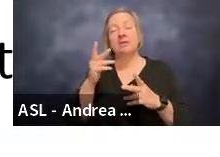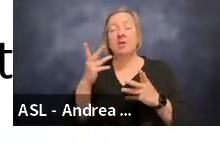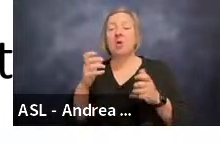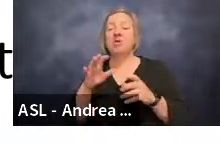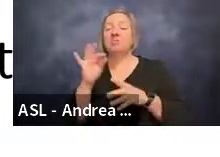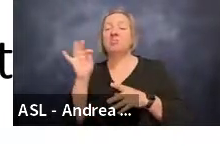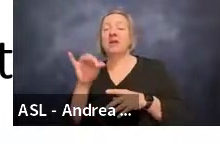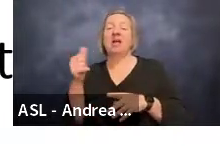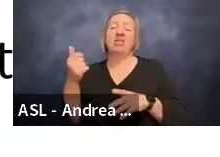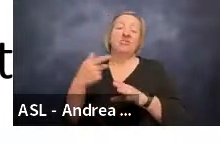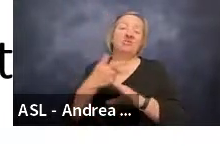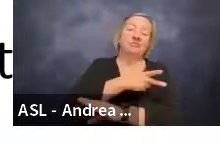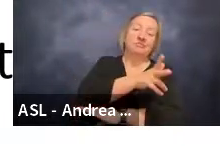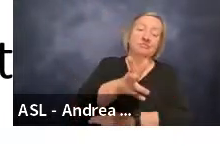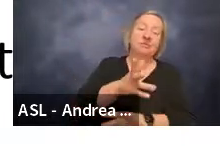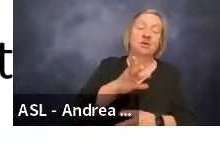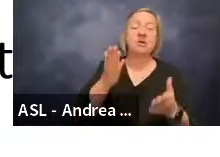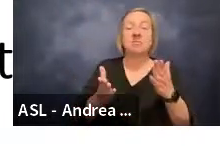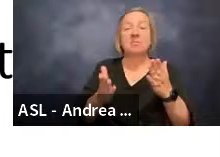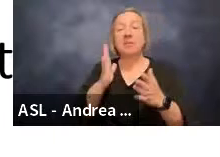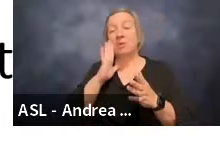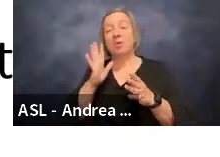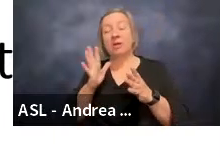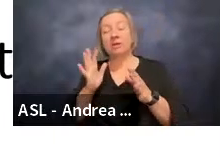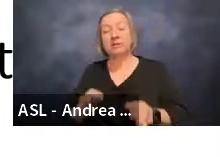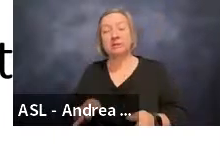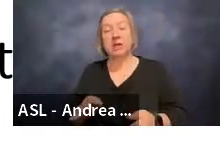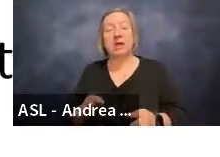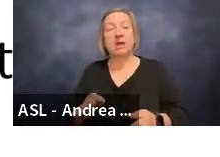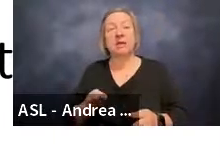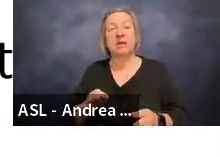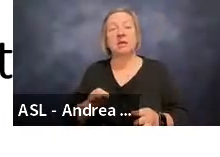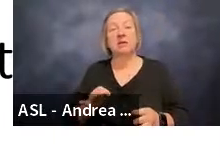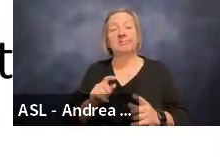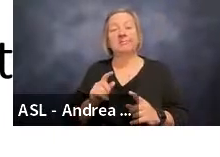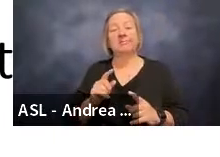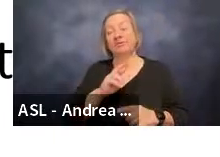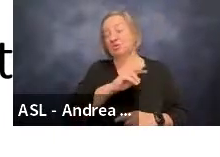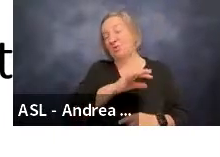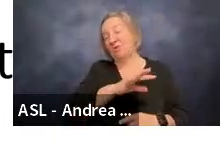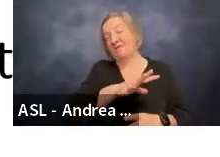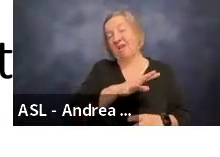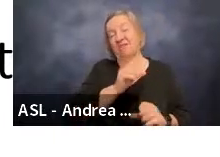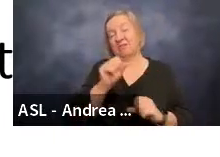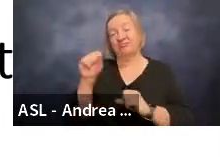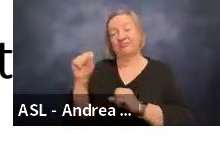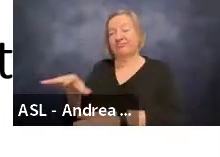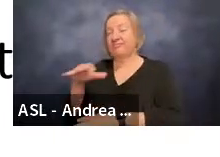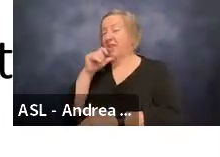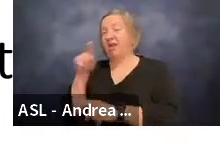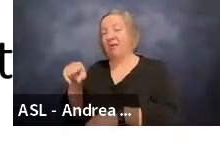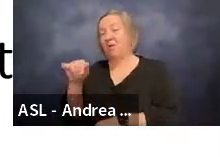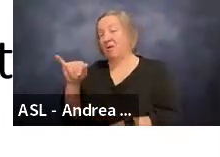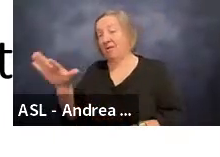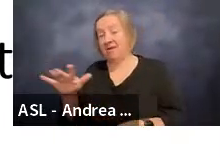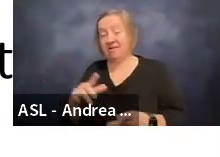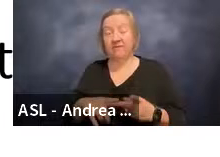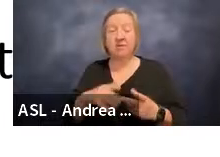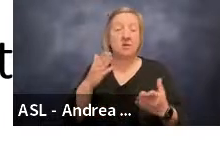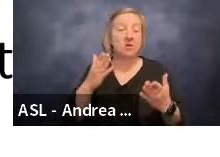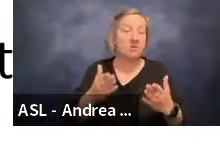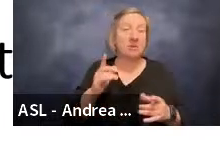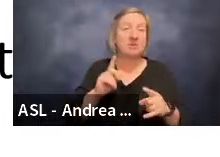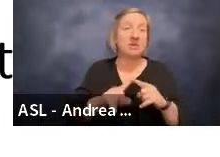that toll drivers choose to take I-205 instead of I-5, or there may be a